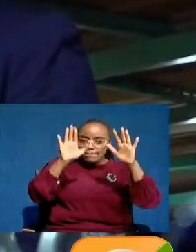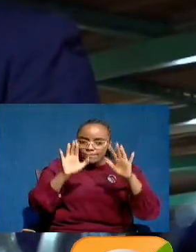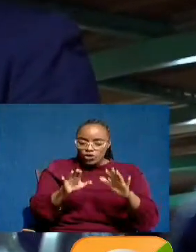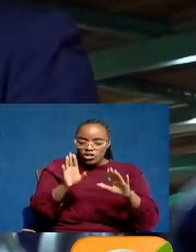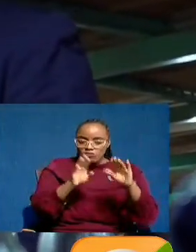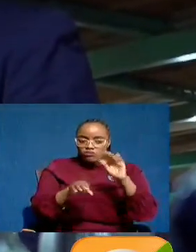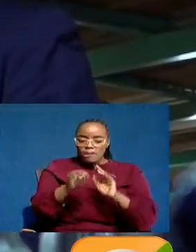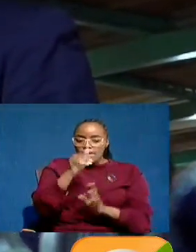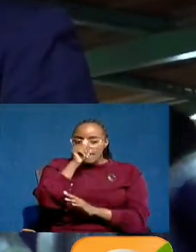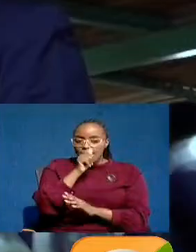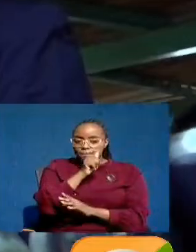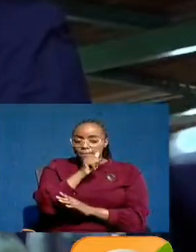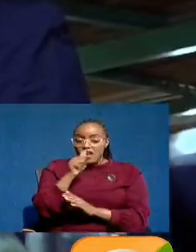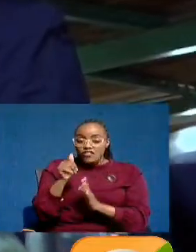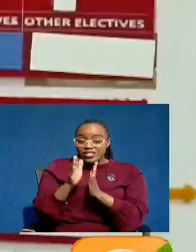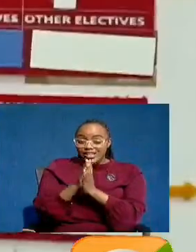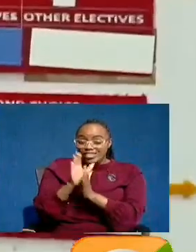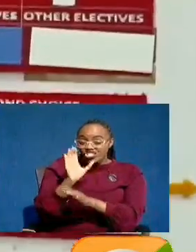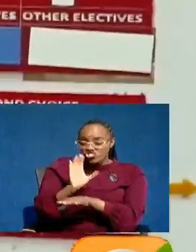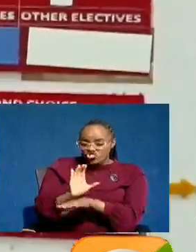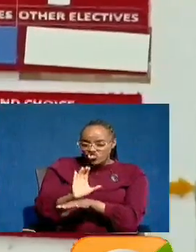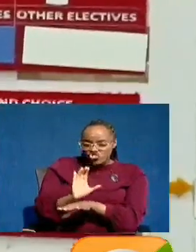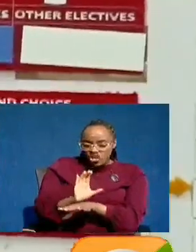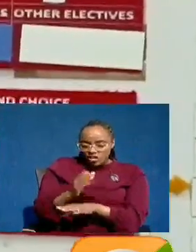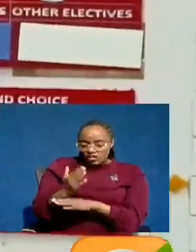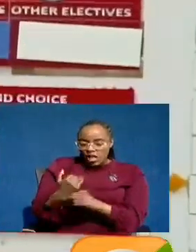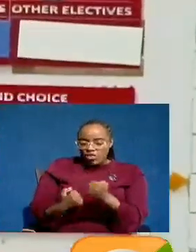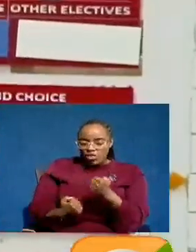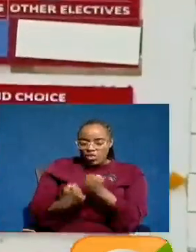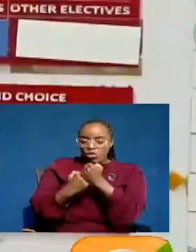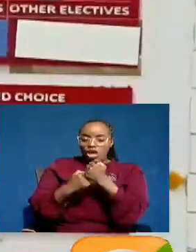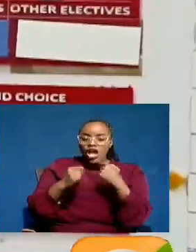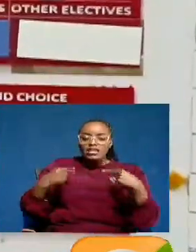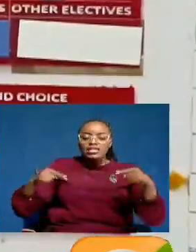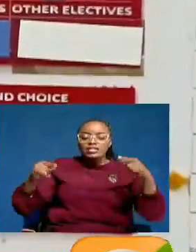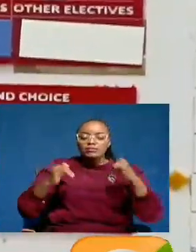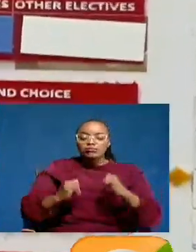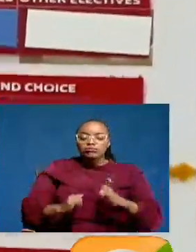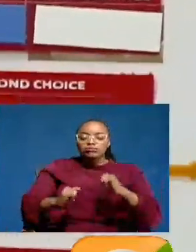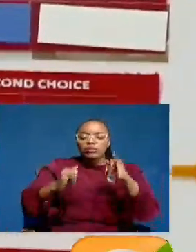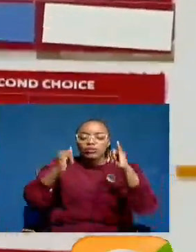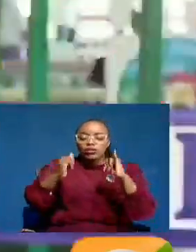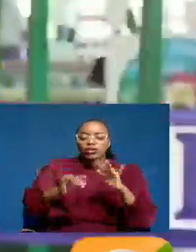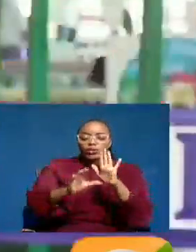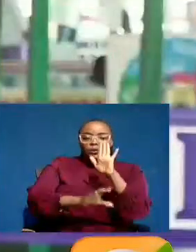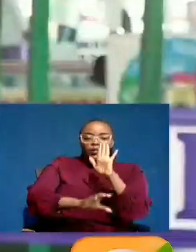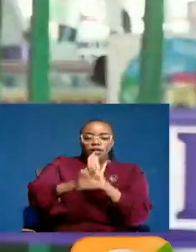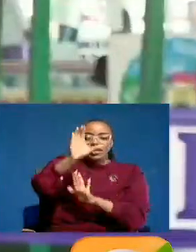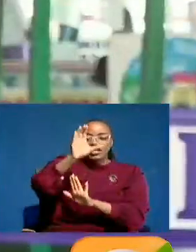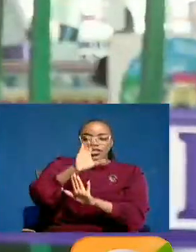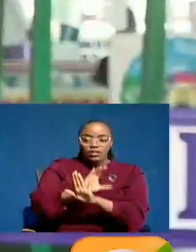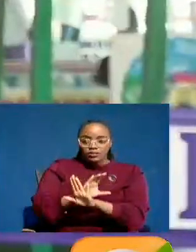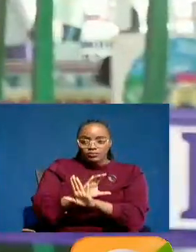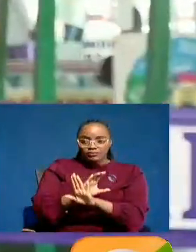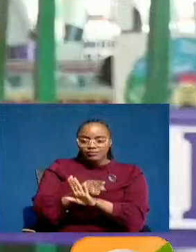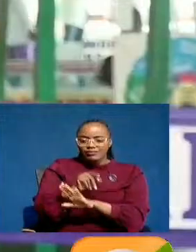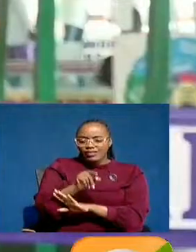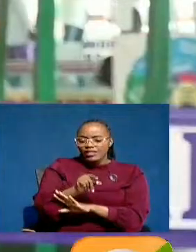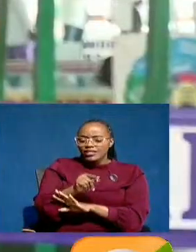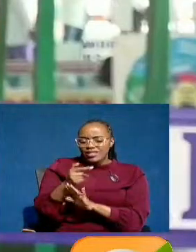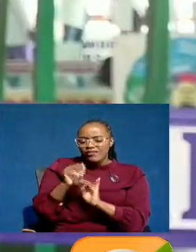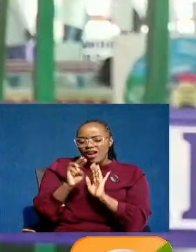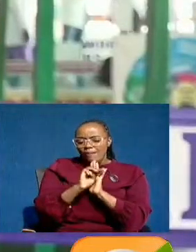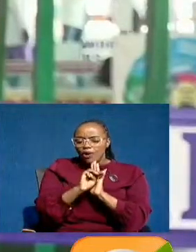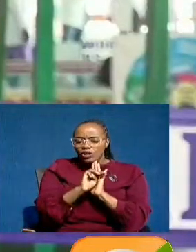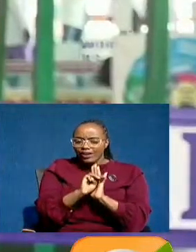of private and faith-based organizations in supporting the successful implementation of the new curriculum. This is a model center